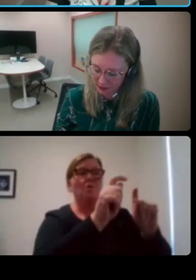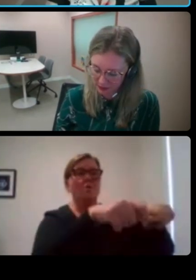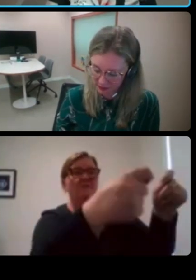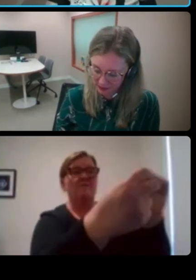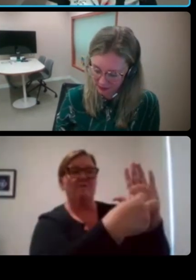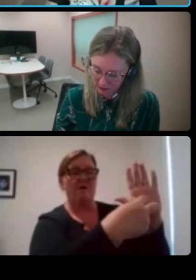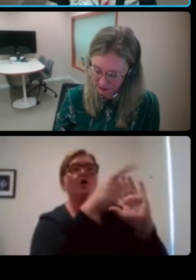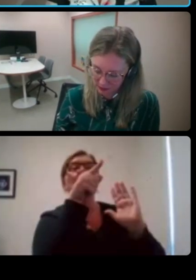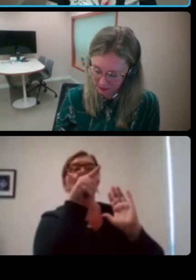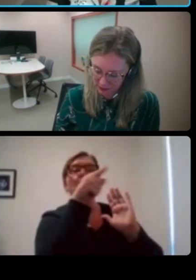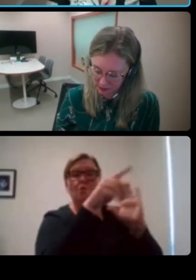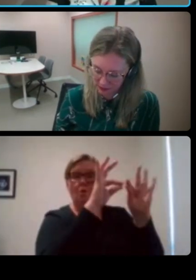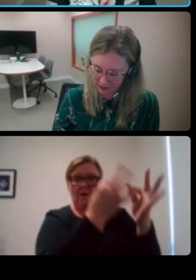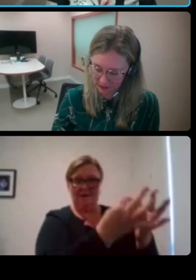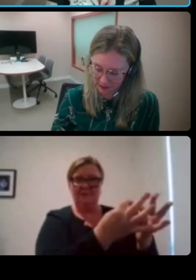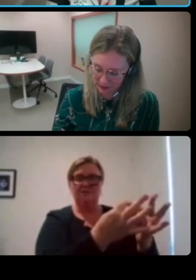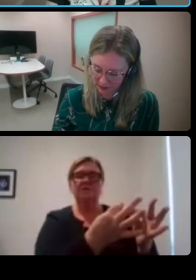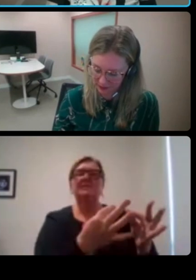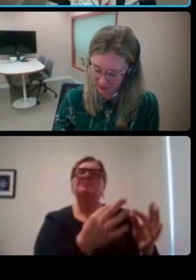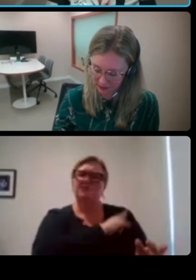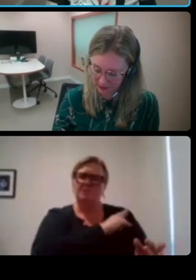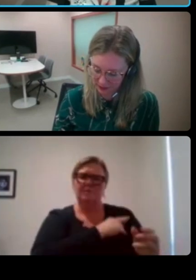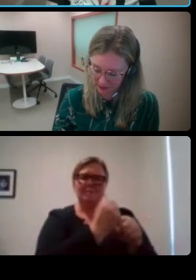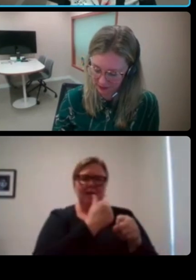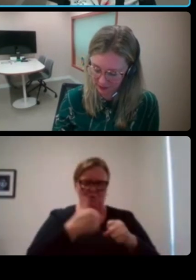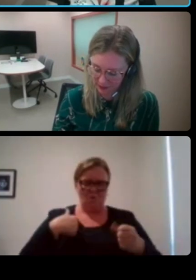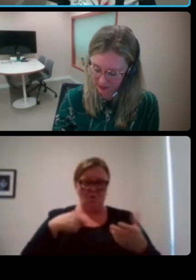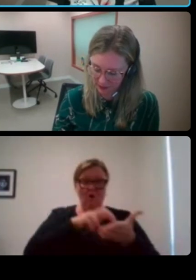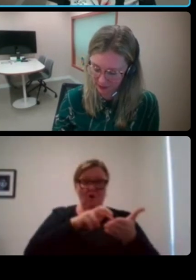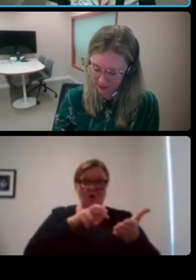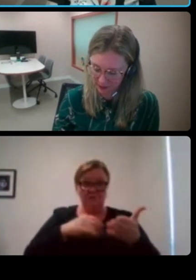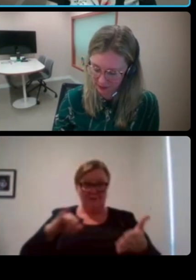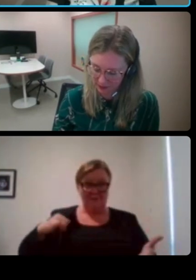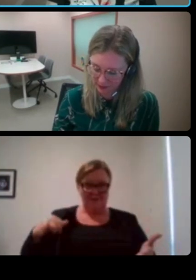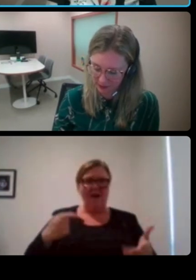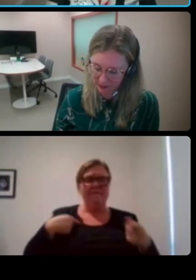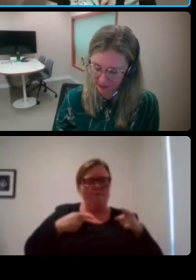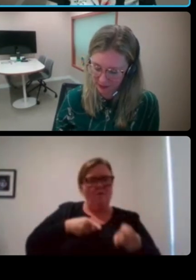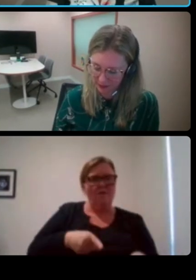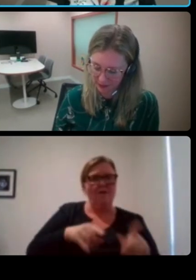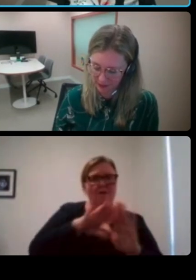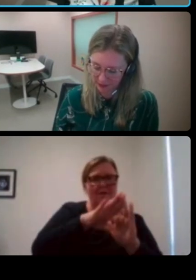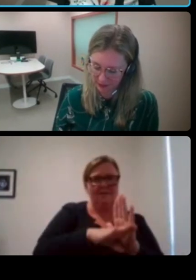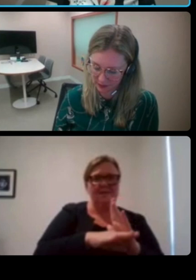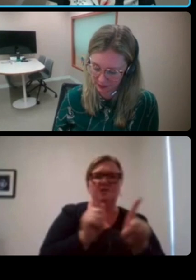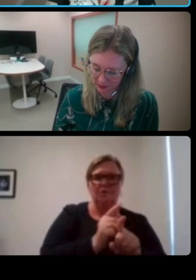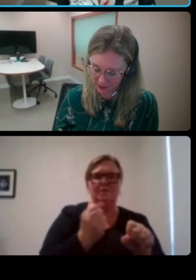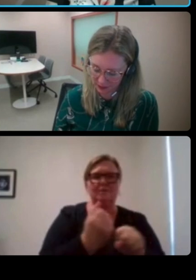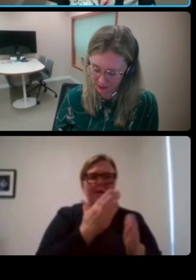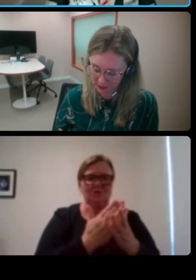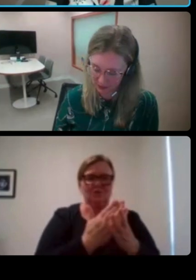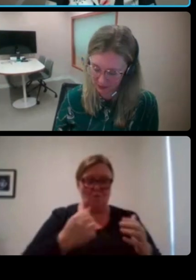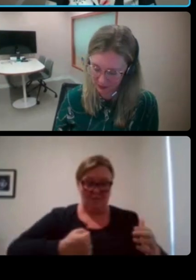be responsible for ensuring the subcontractor complies with the relevant obligations that ensure the quality and safety of all